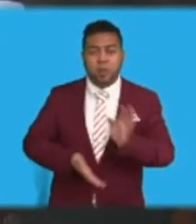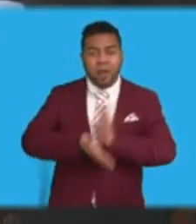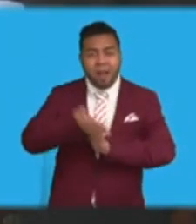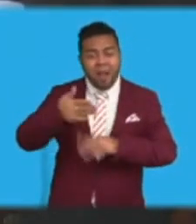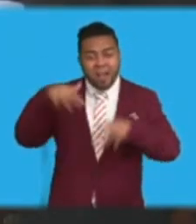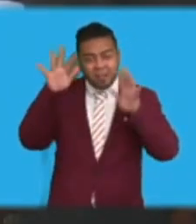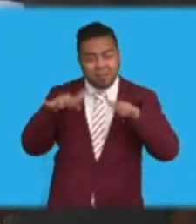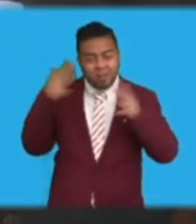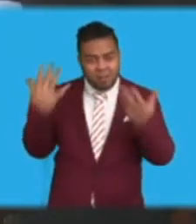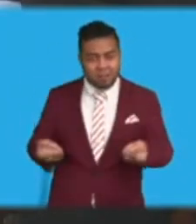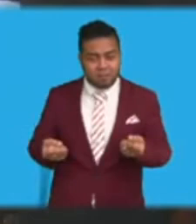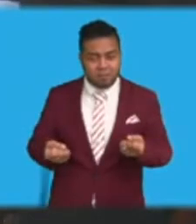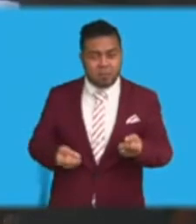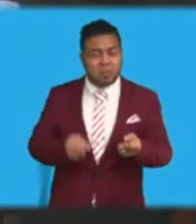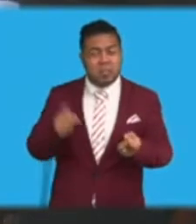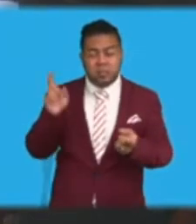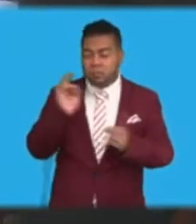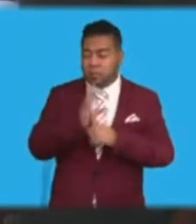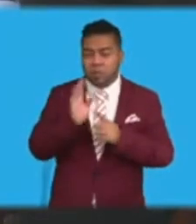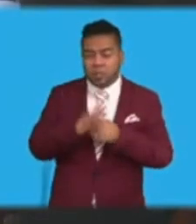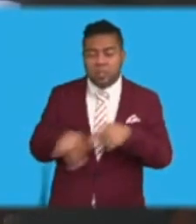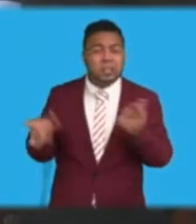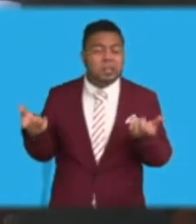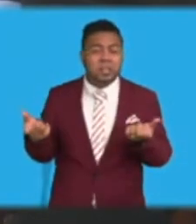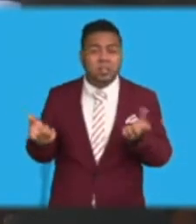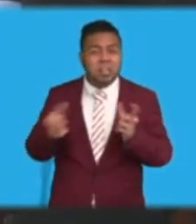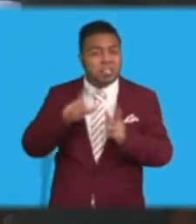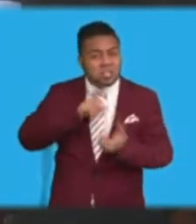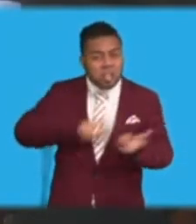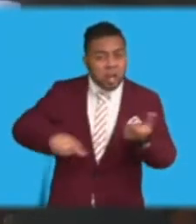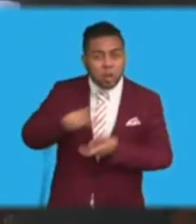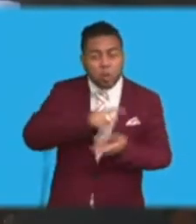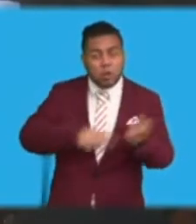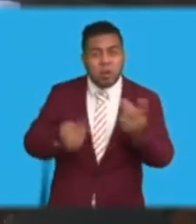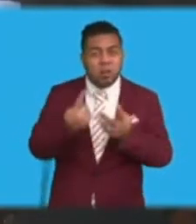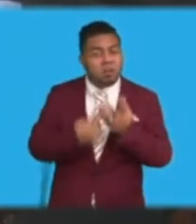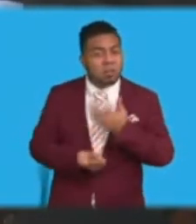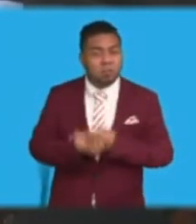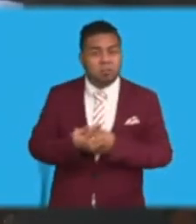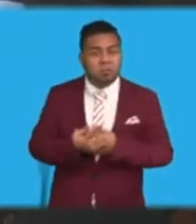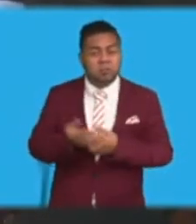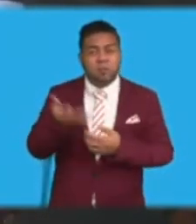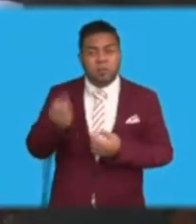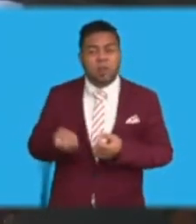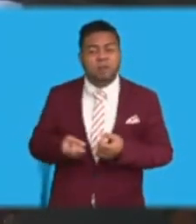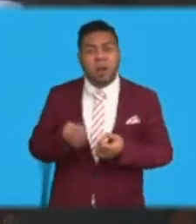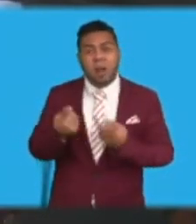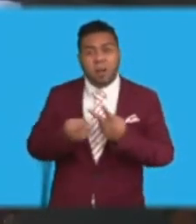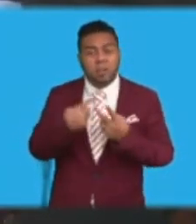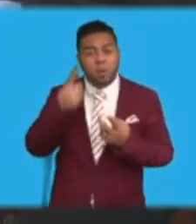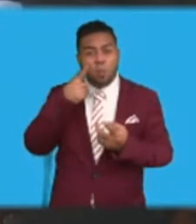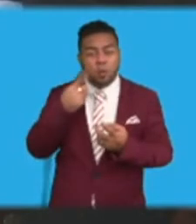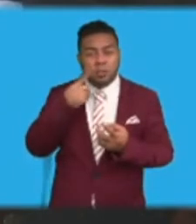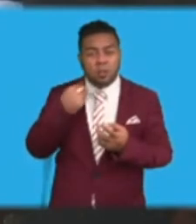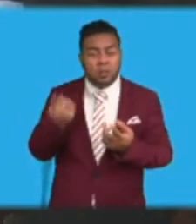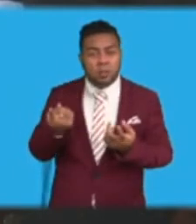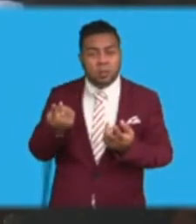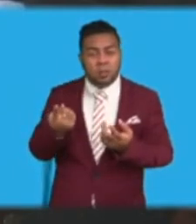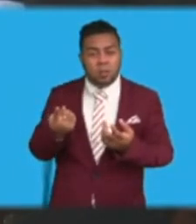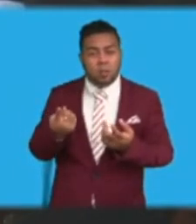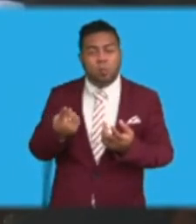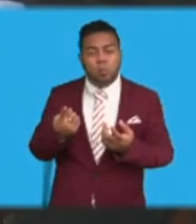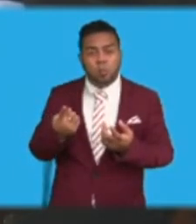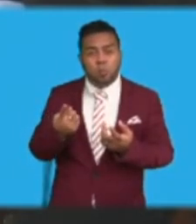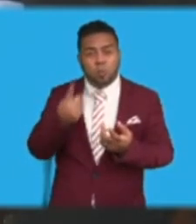periods, especially during tropical cyclones, excess water can also be intentionally released from the dam to prevent from